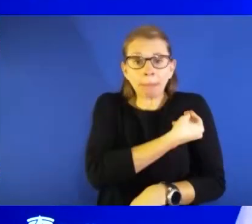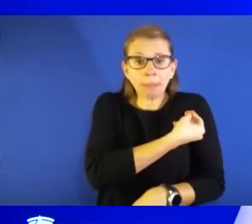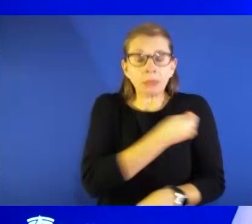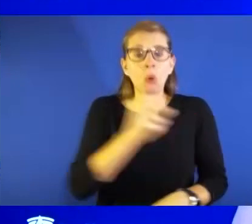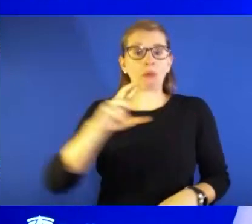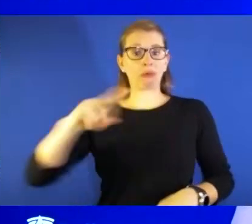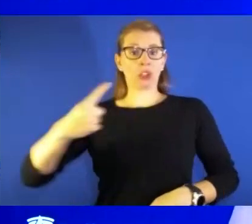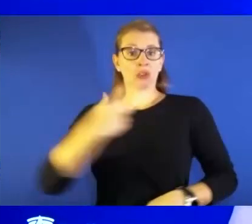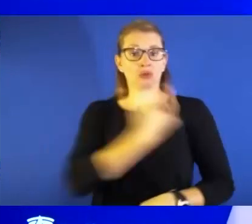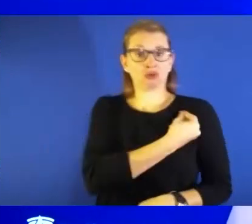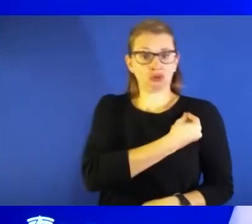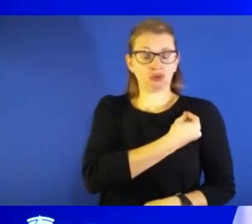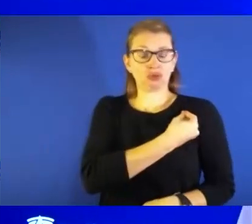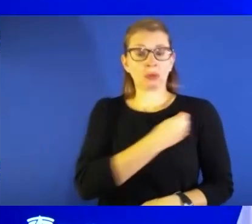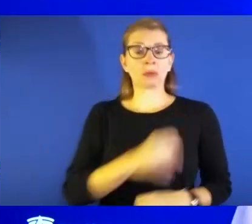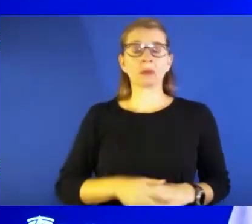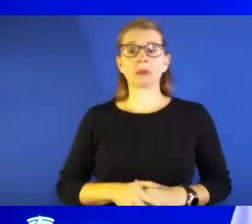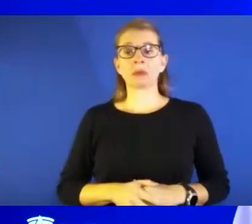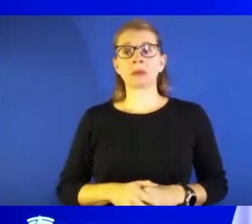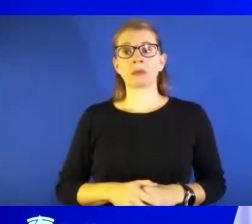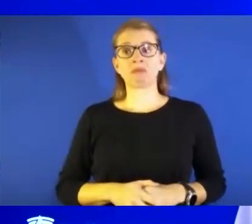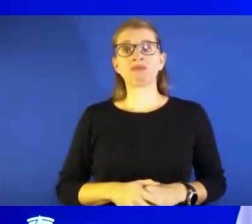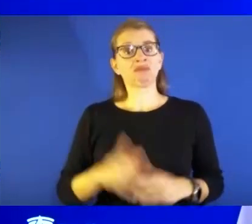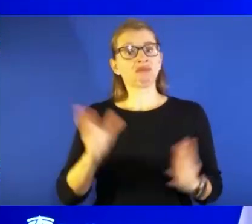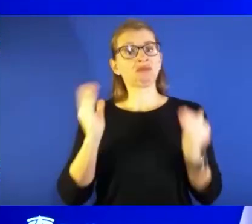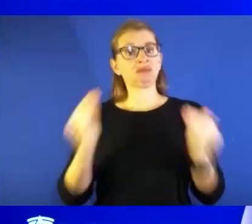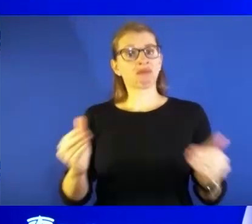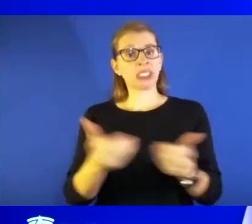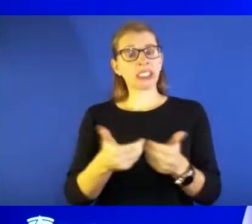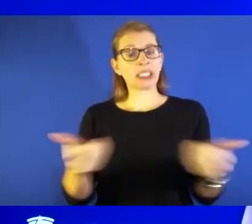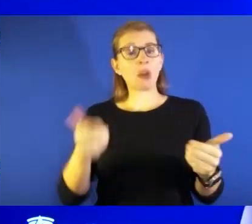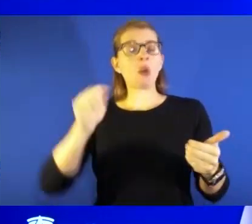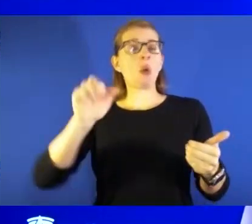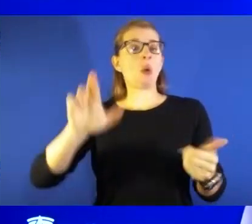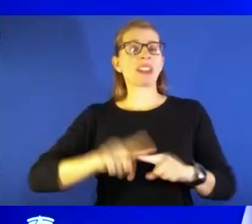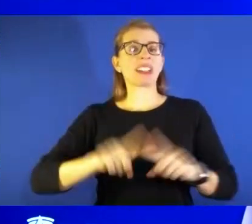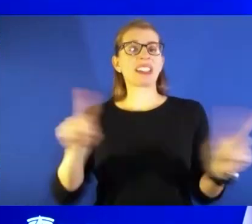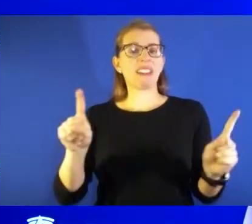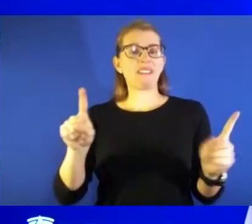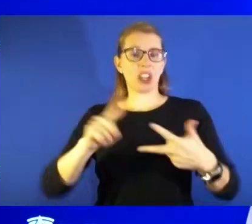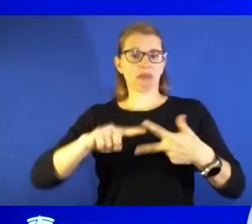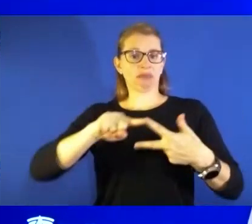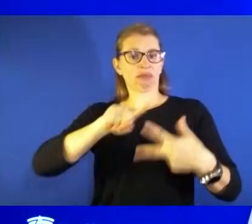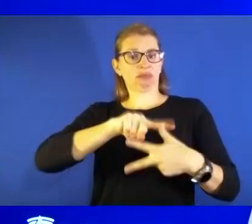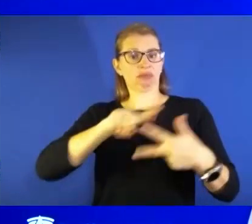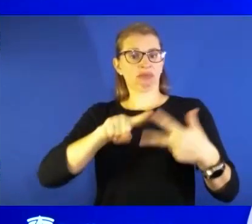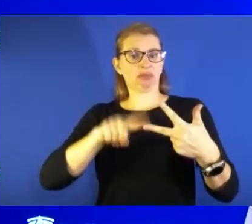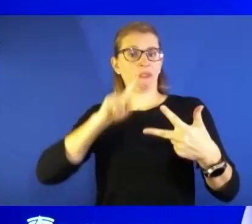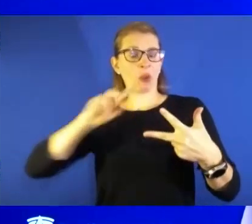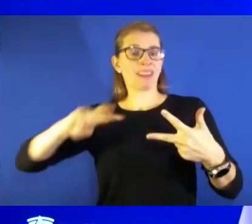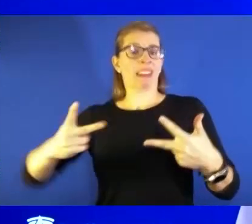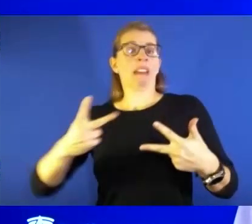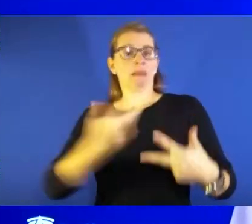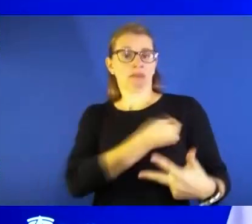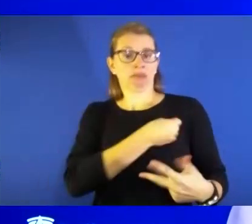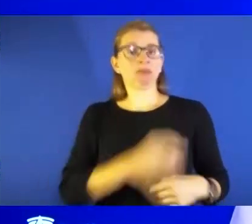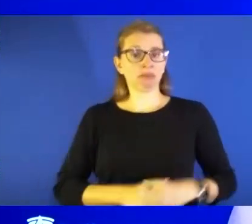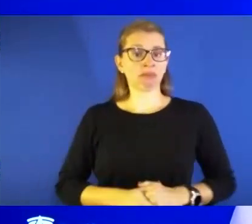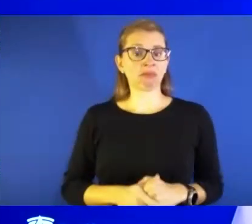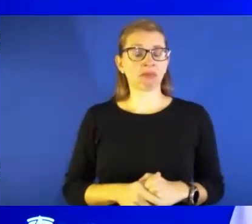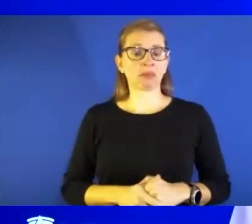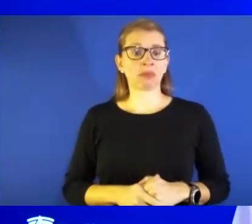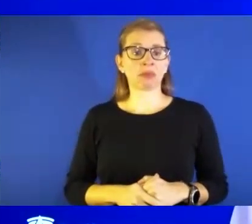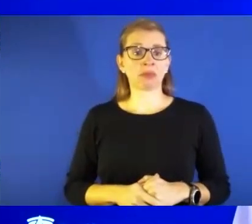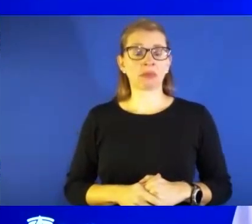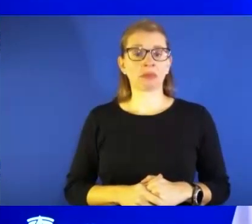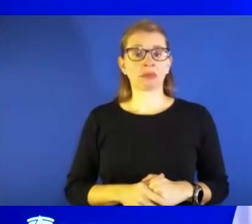you can go ahead and get a separate or different platform for your second. So I think that's good to know. They've kind of really opened